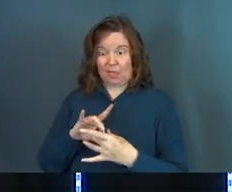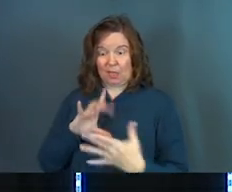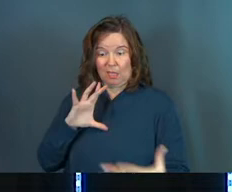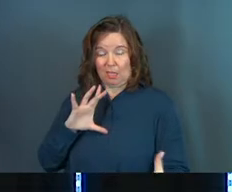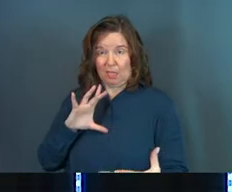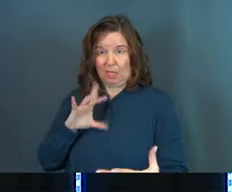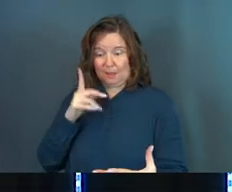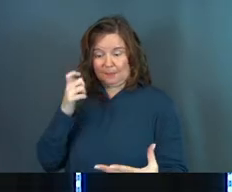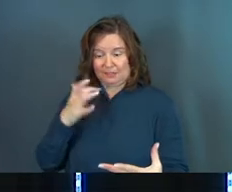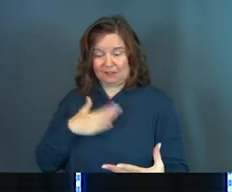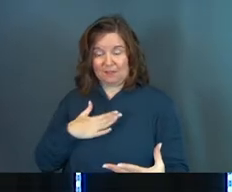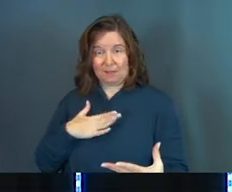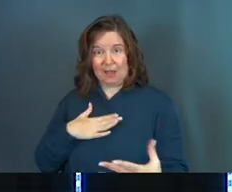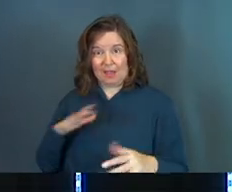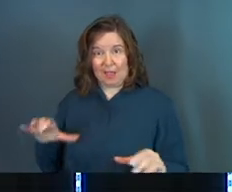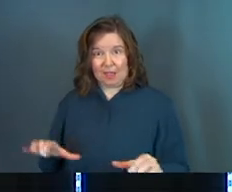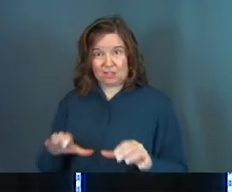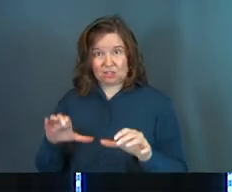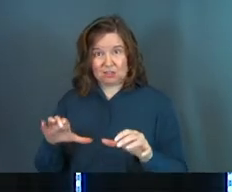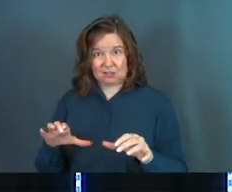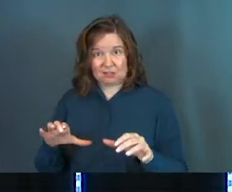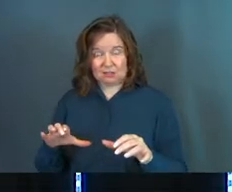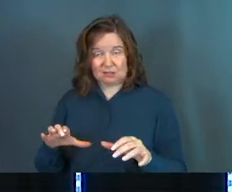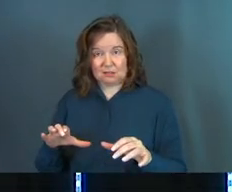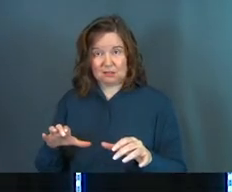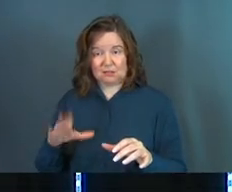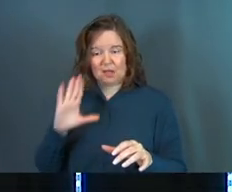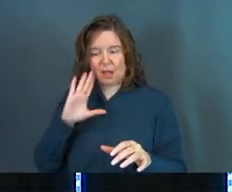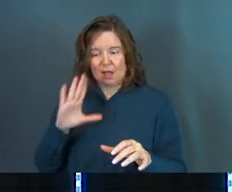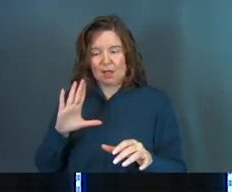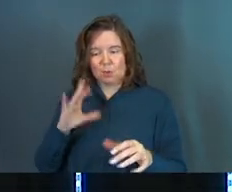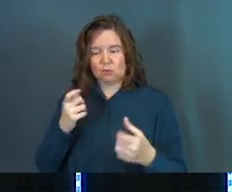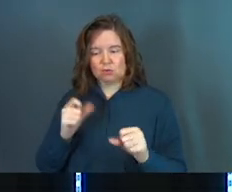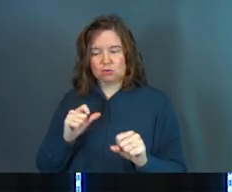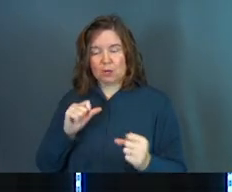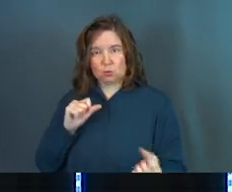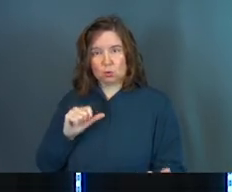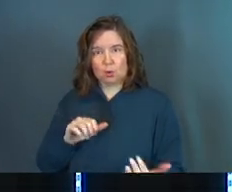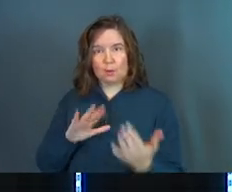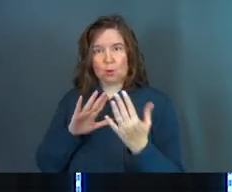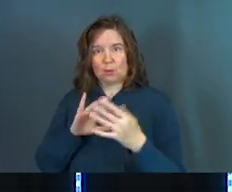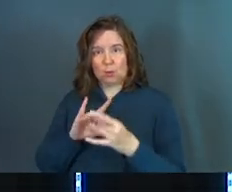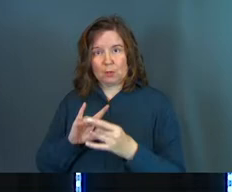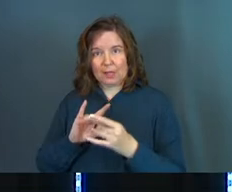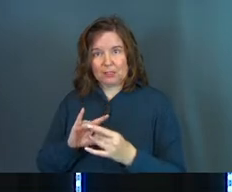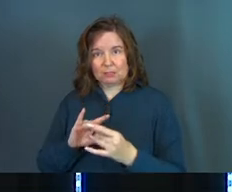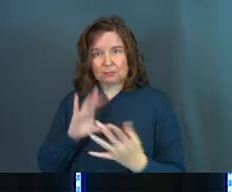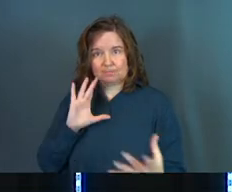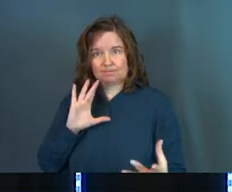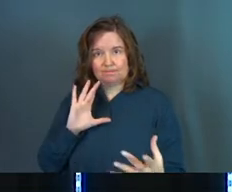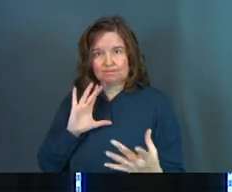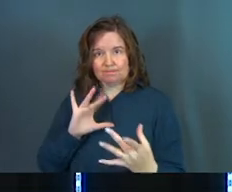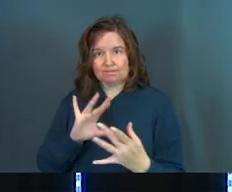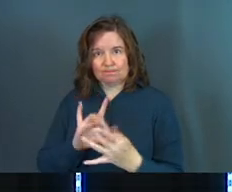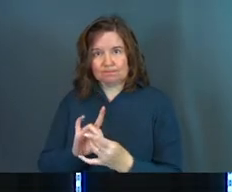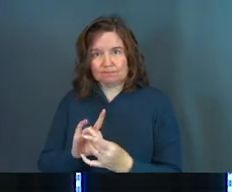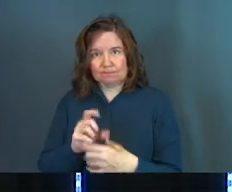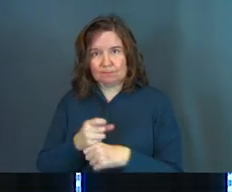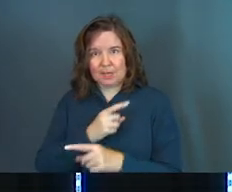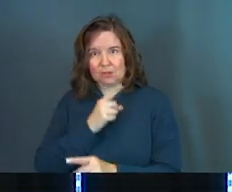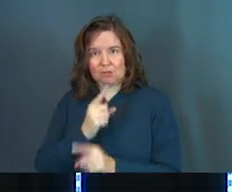of my actions, I'm going to try to approach that relationship. I'm going to try to make it